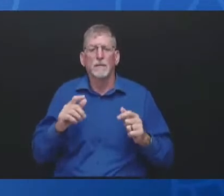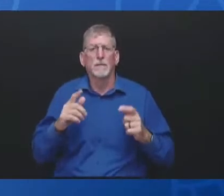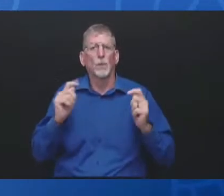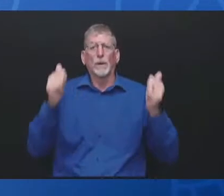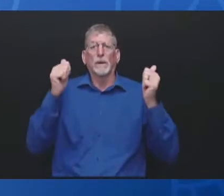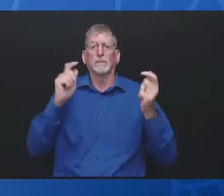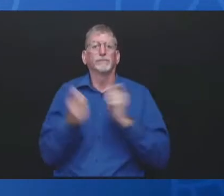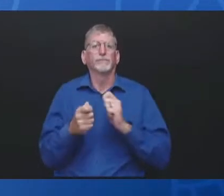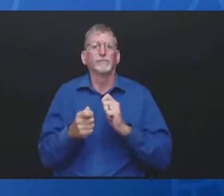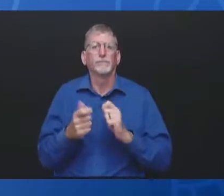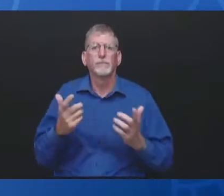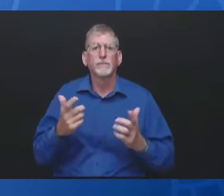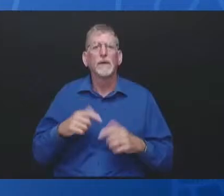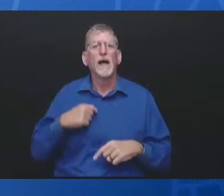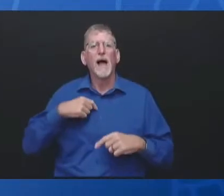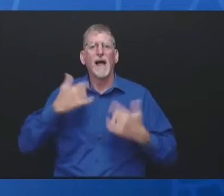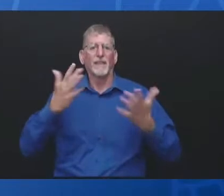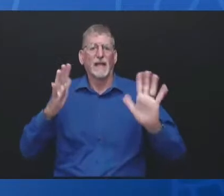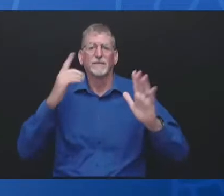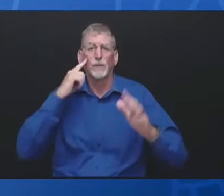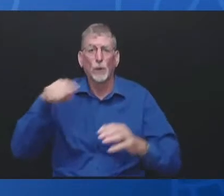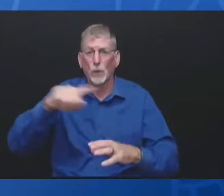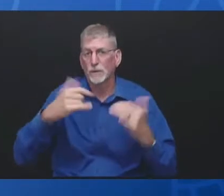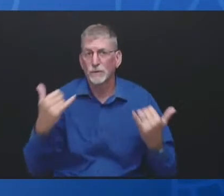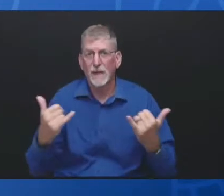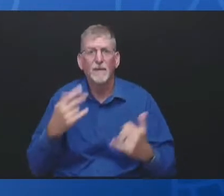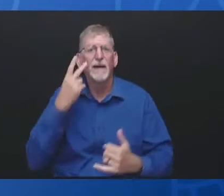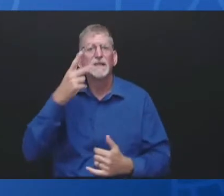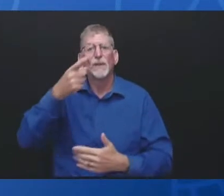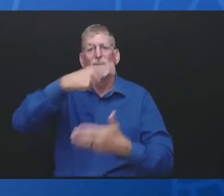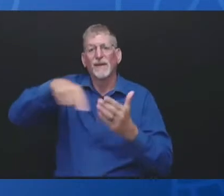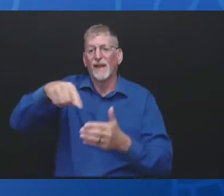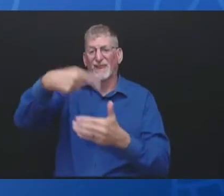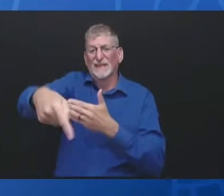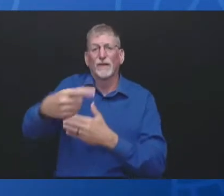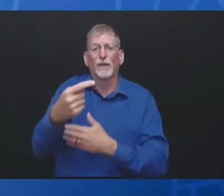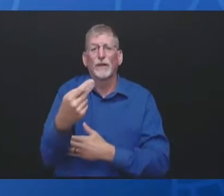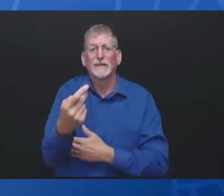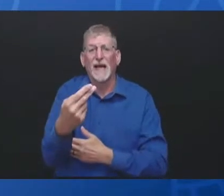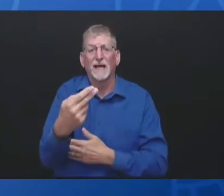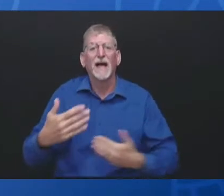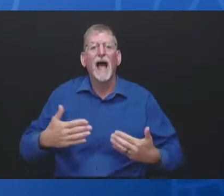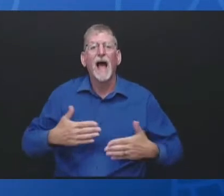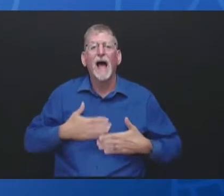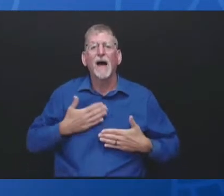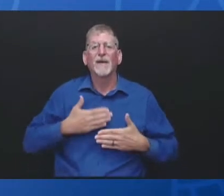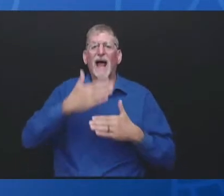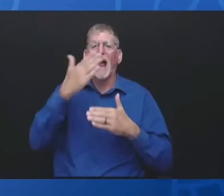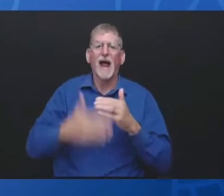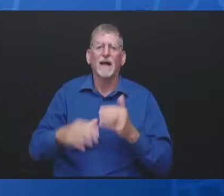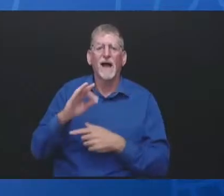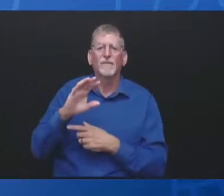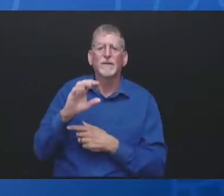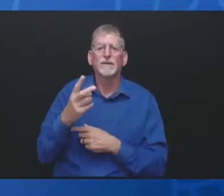Thank you, and I'll see you on Thursday. Happy ending of the Chevron license day.